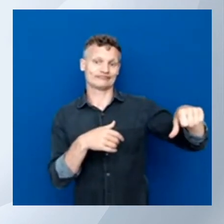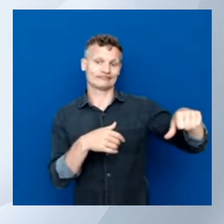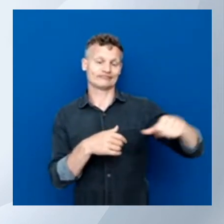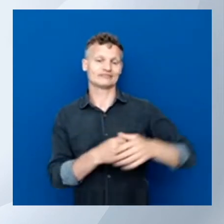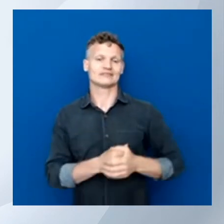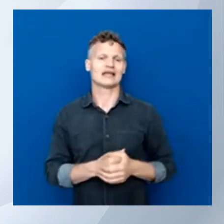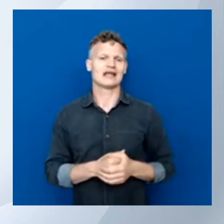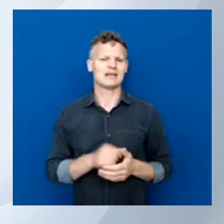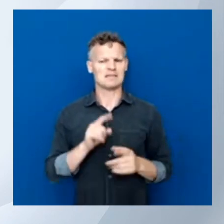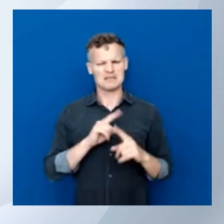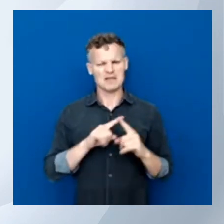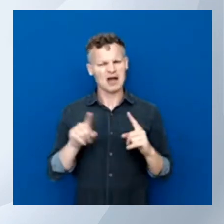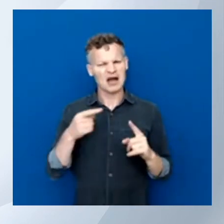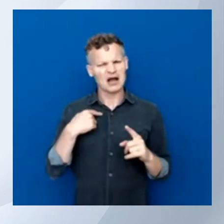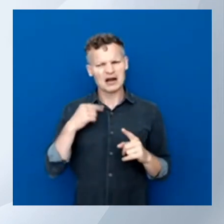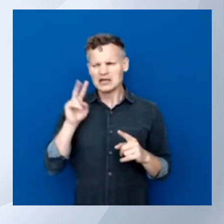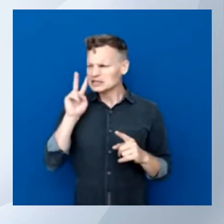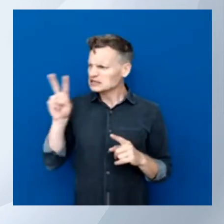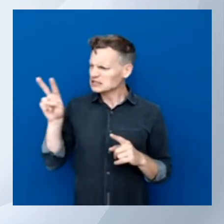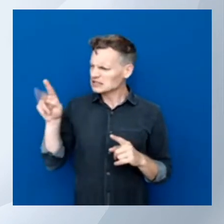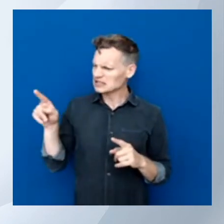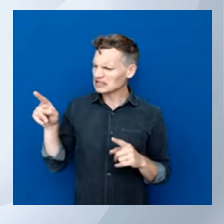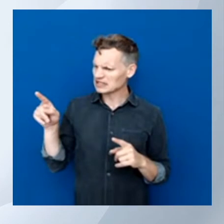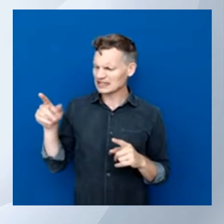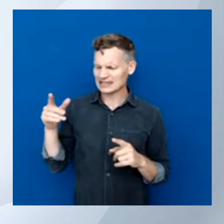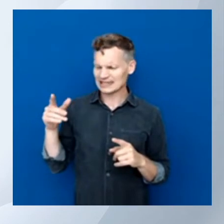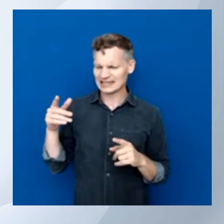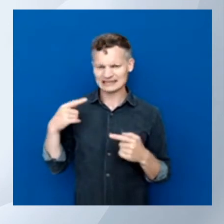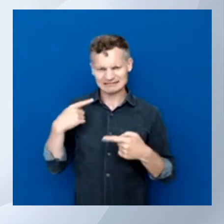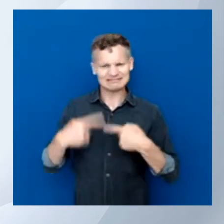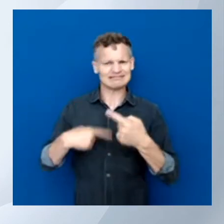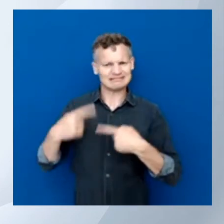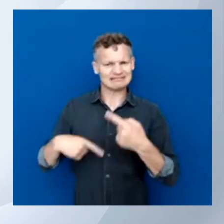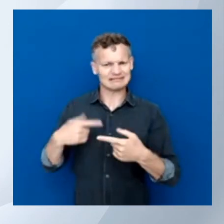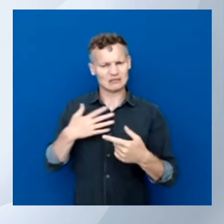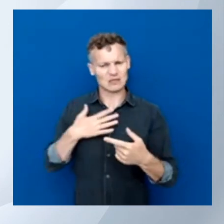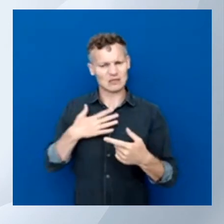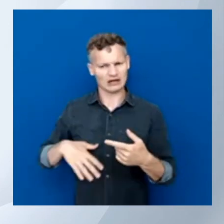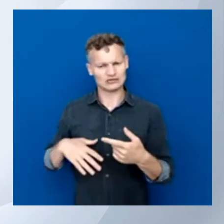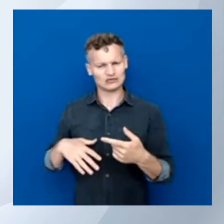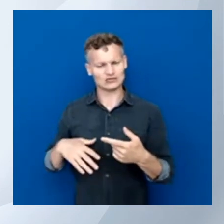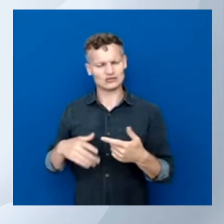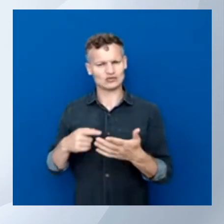my my change there for